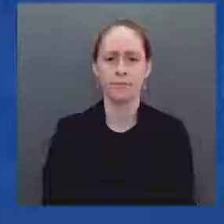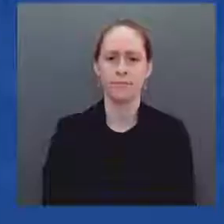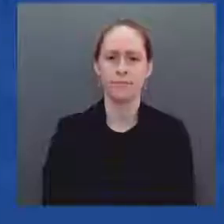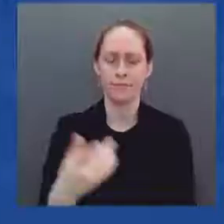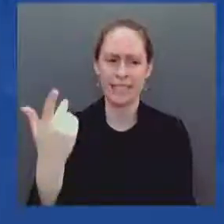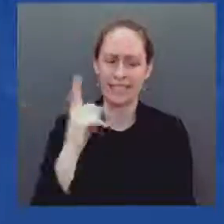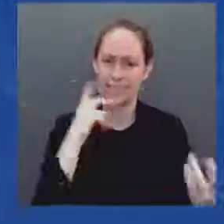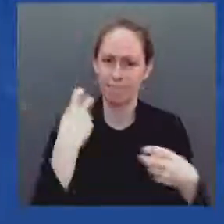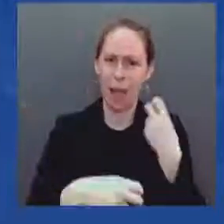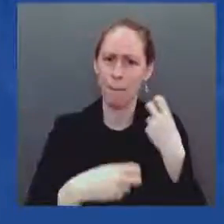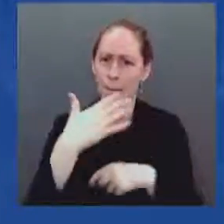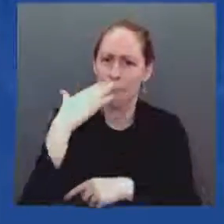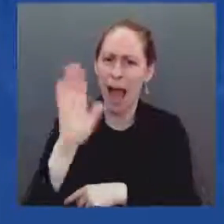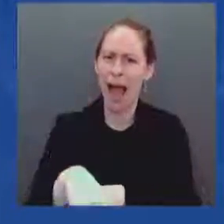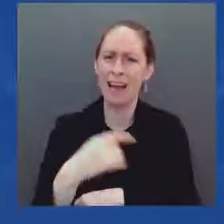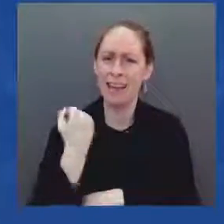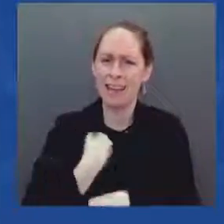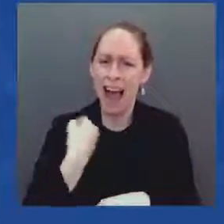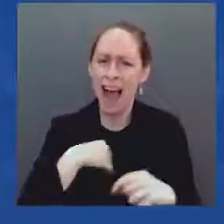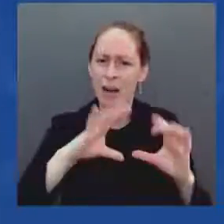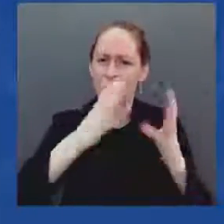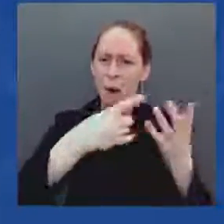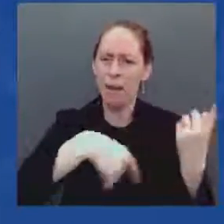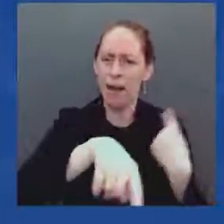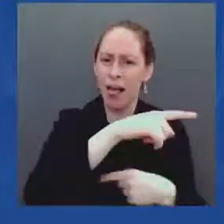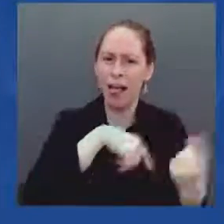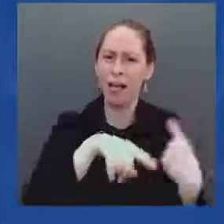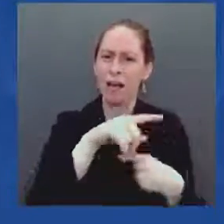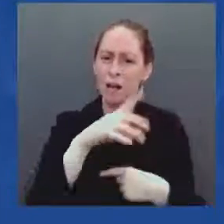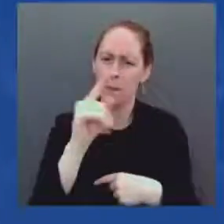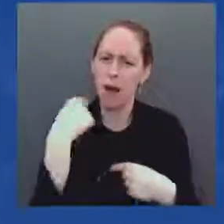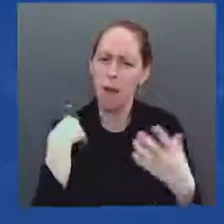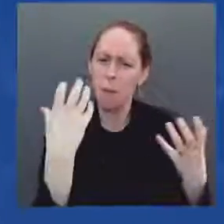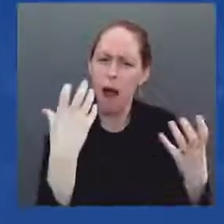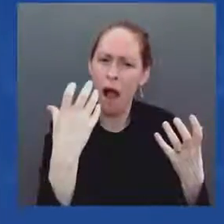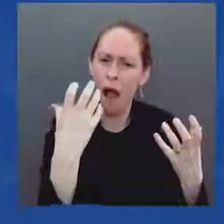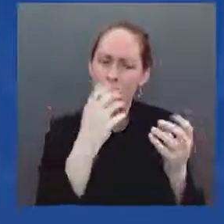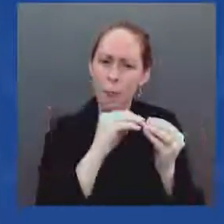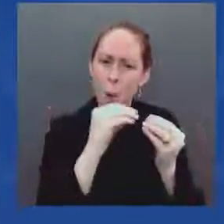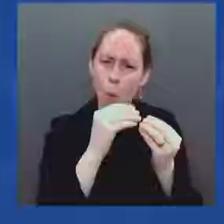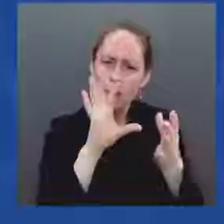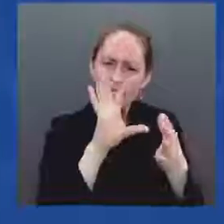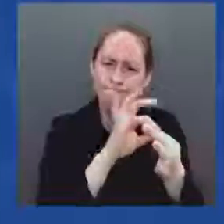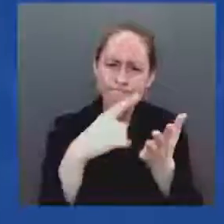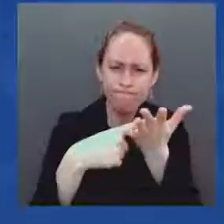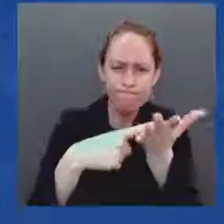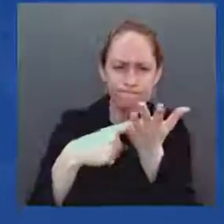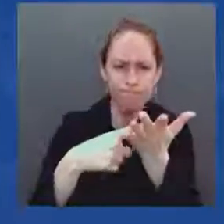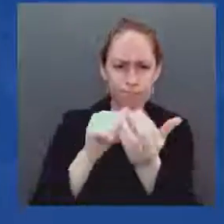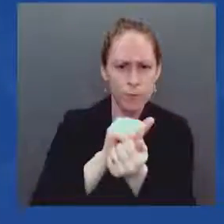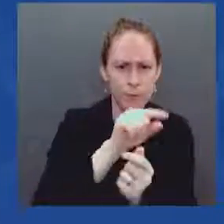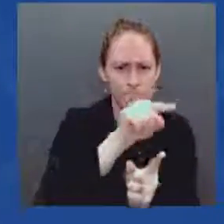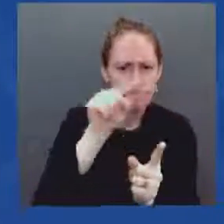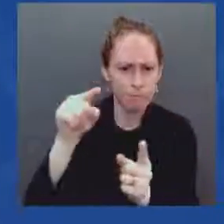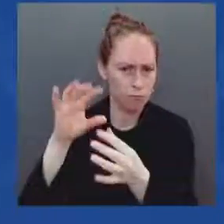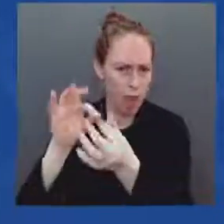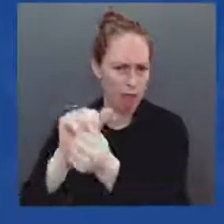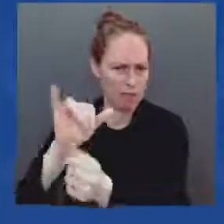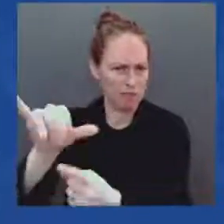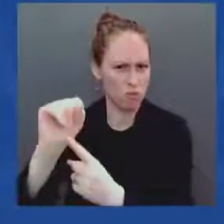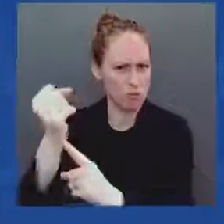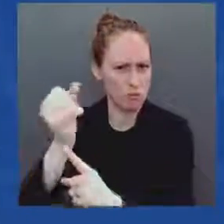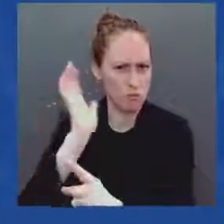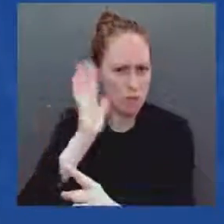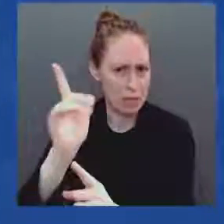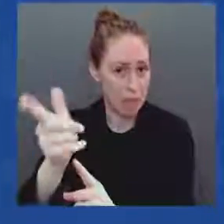And I'd love to talk with you personally about that a little bit, if I may. But having said that, why don't I stop and